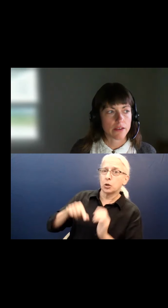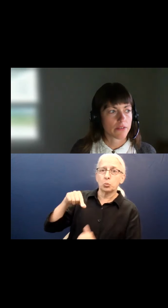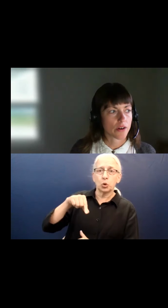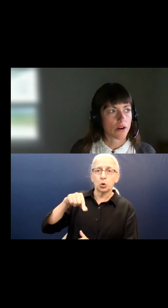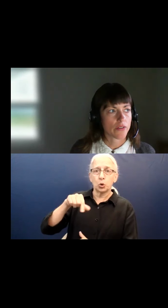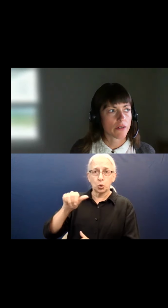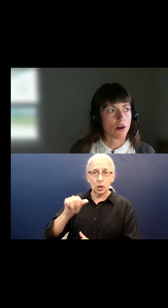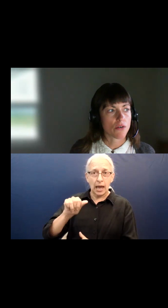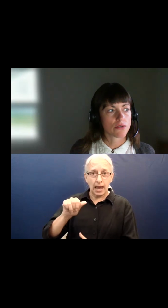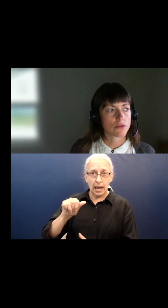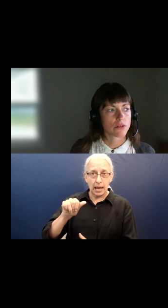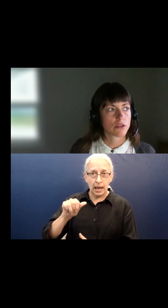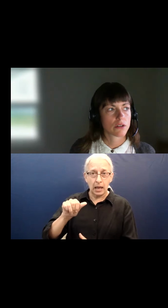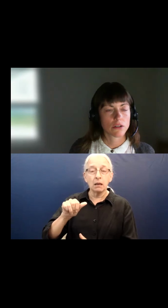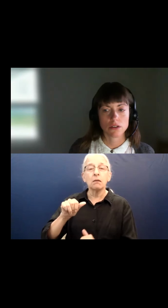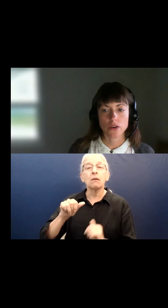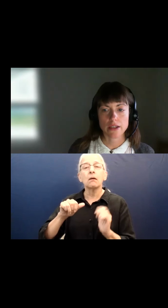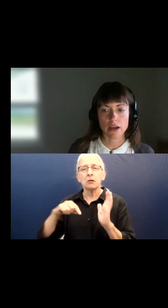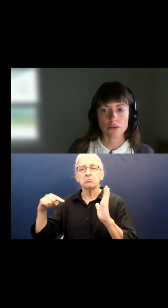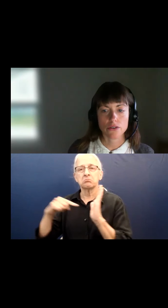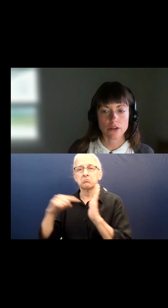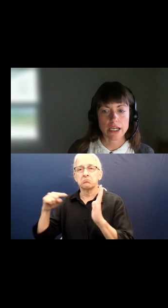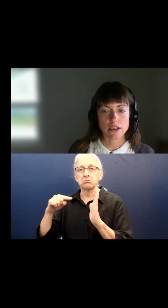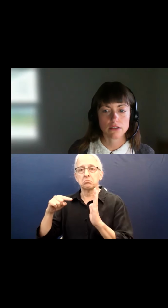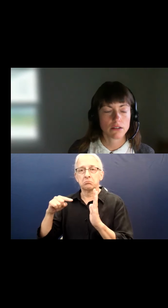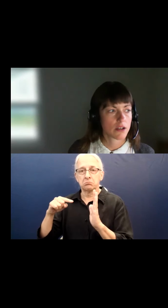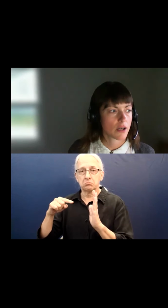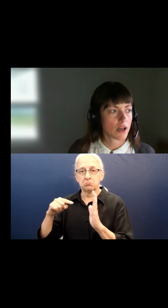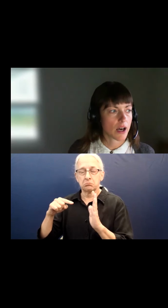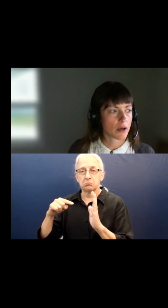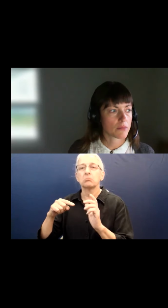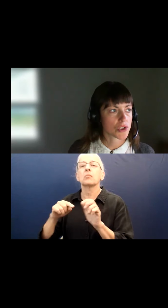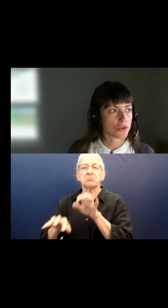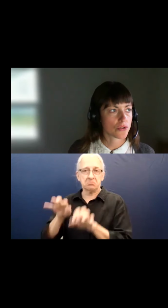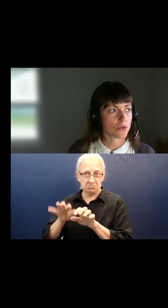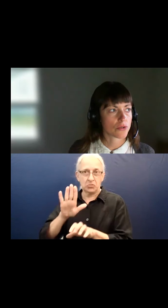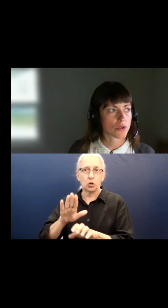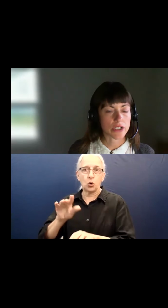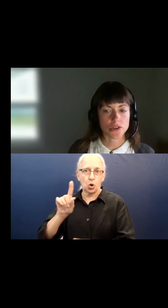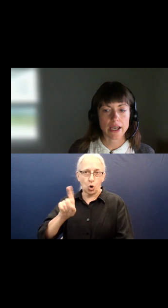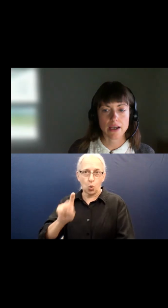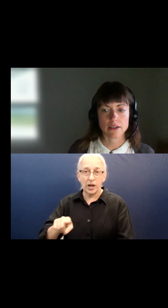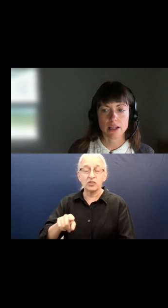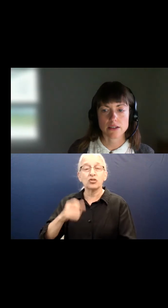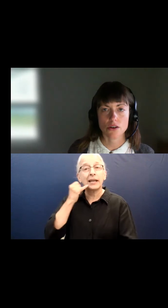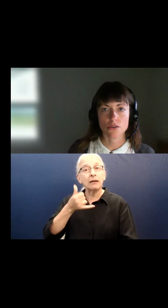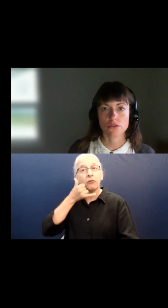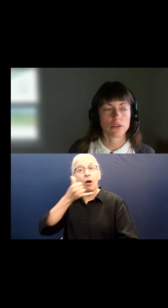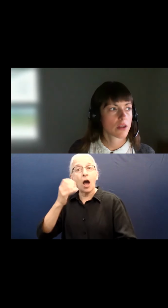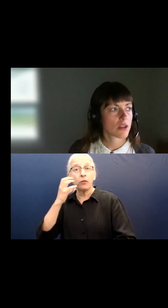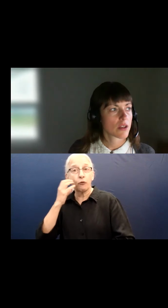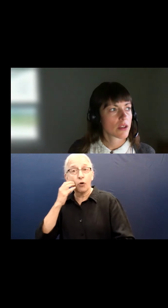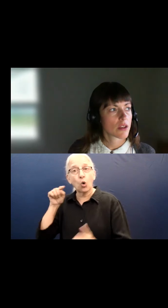And then if you're on the phone, you can dial 3 to raise your hand and let us